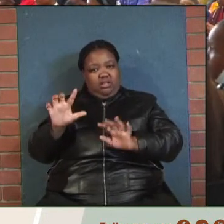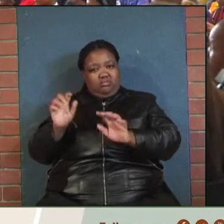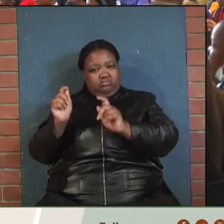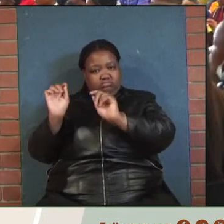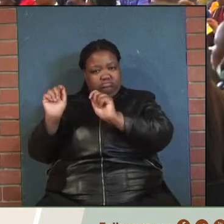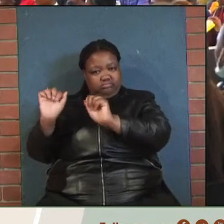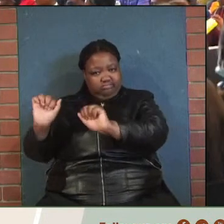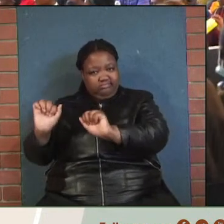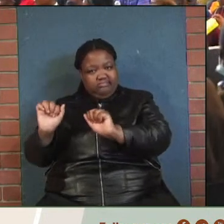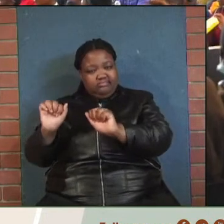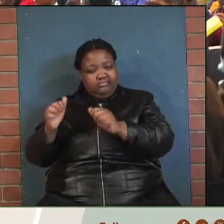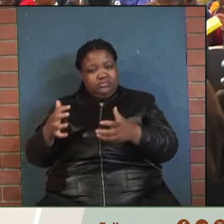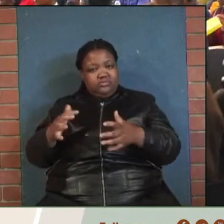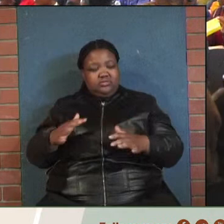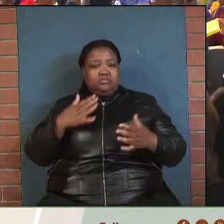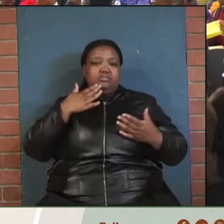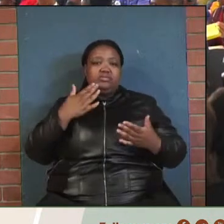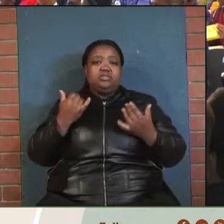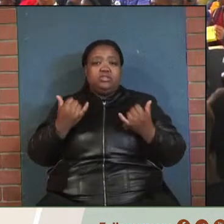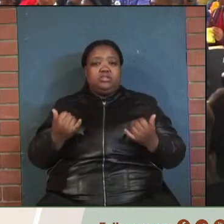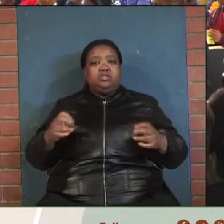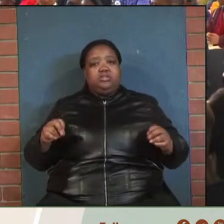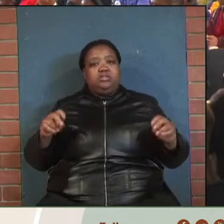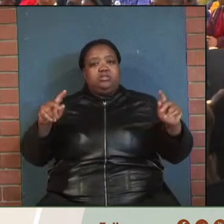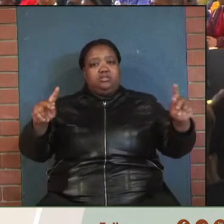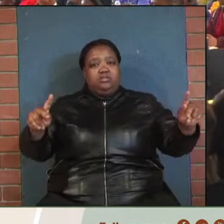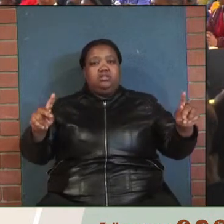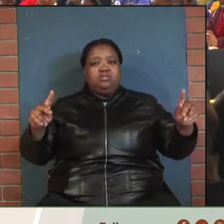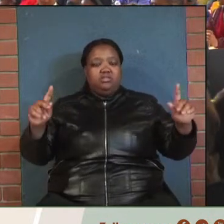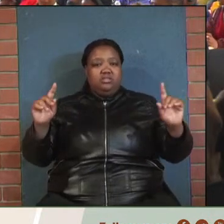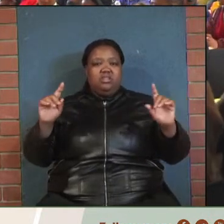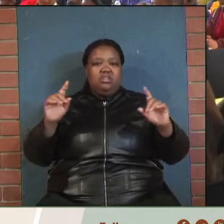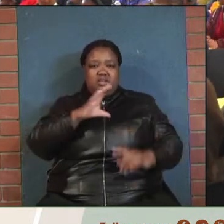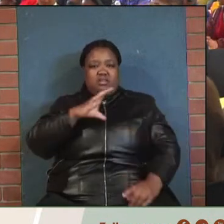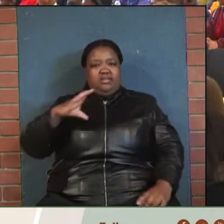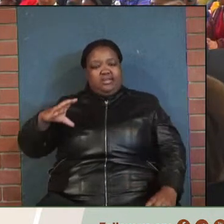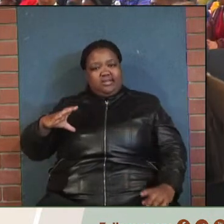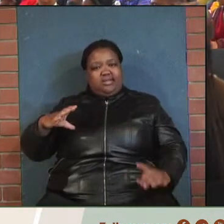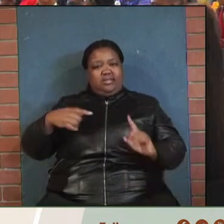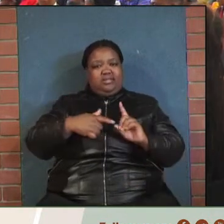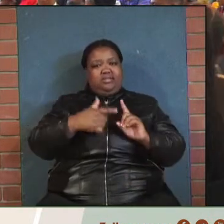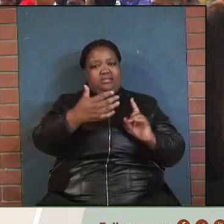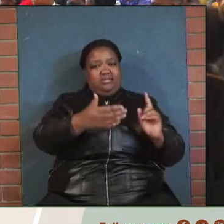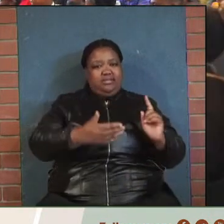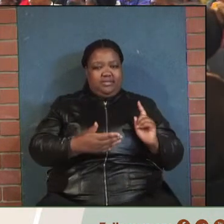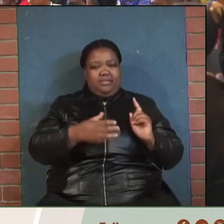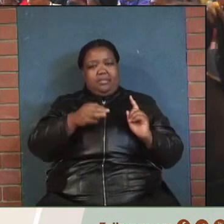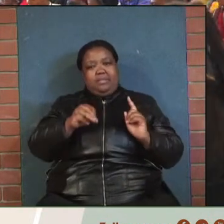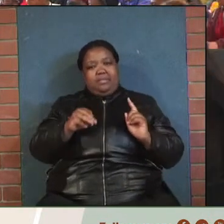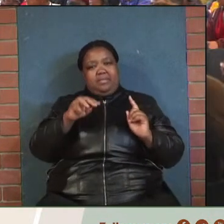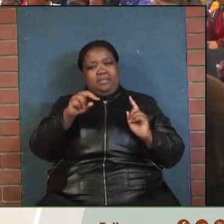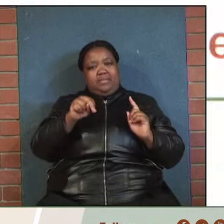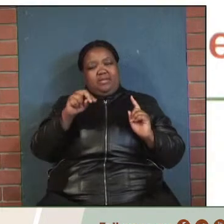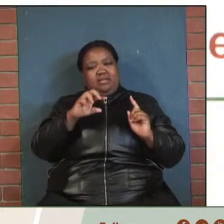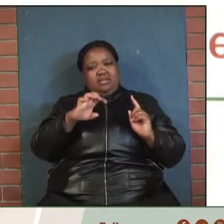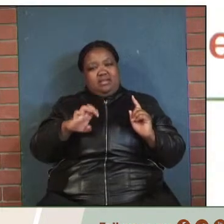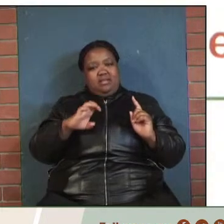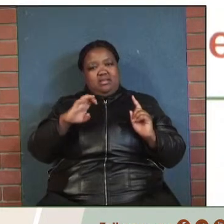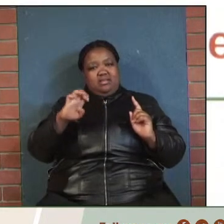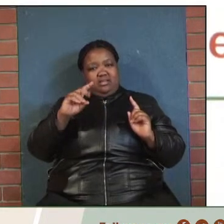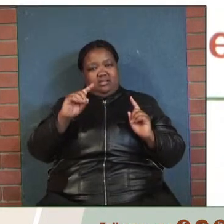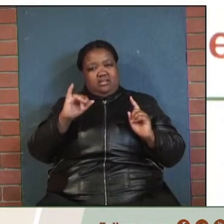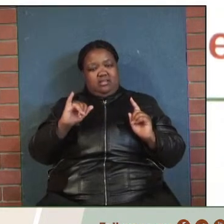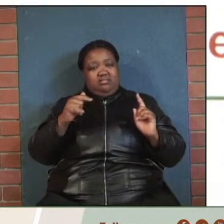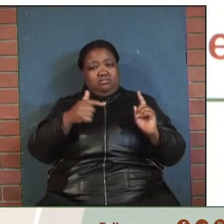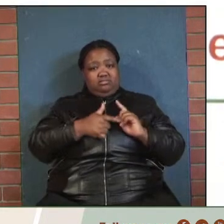I would like to take this opportunity to welcome the councillor, Ncedi Nzwanana, and ask him to give the welcome